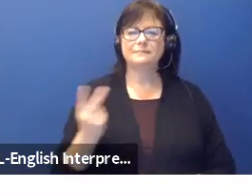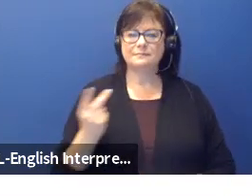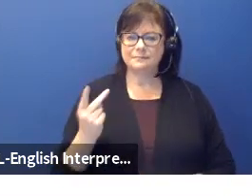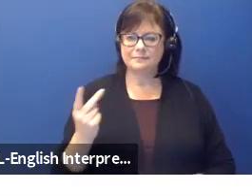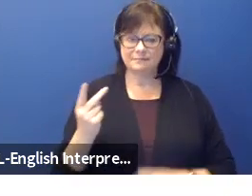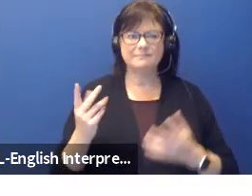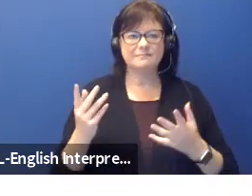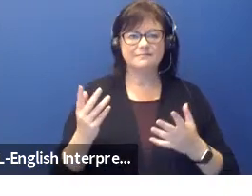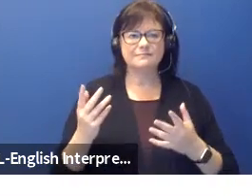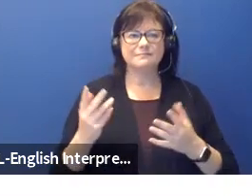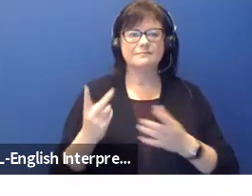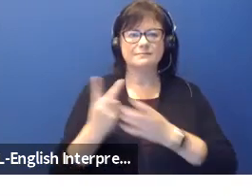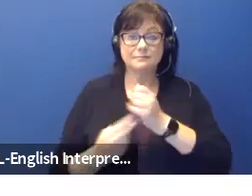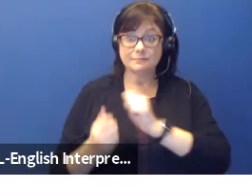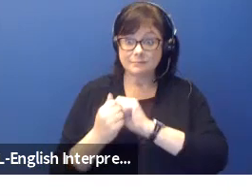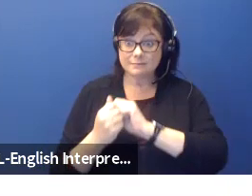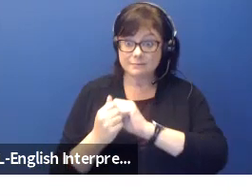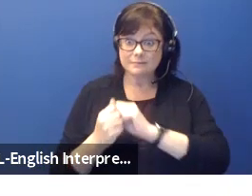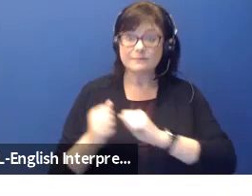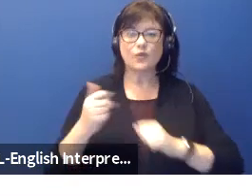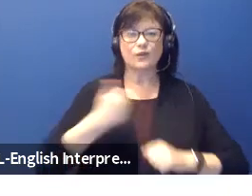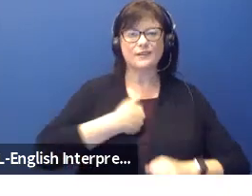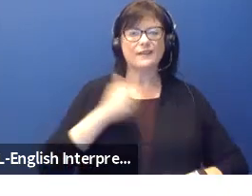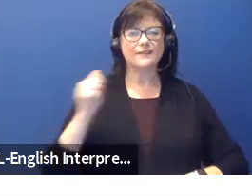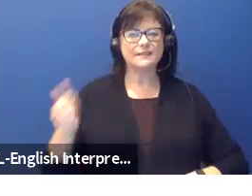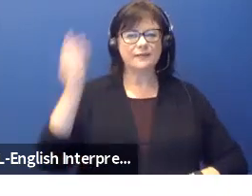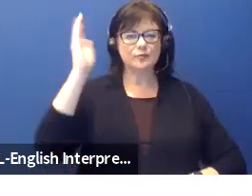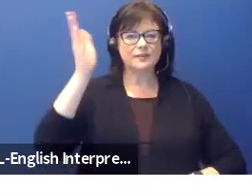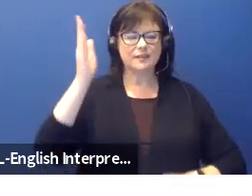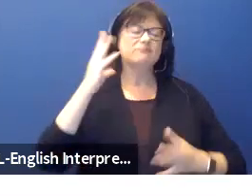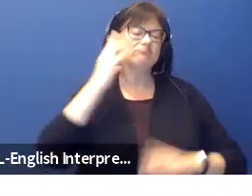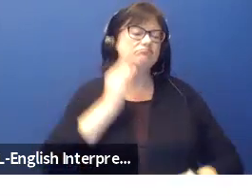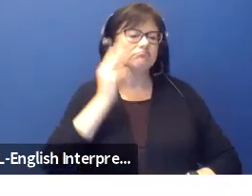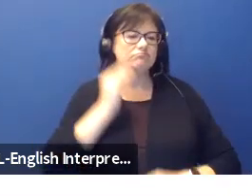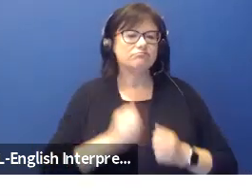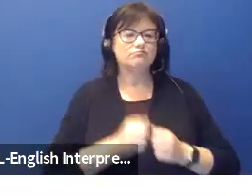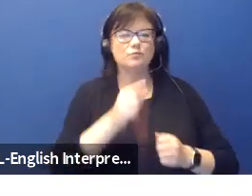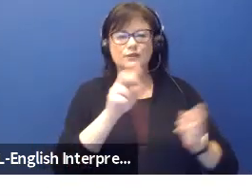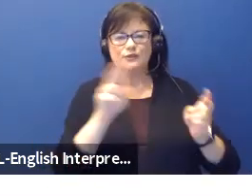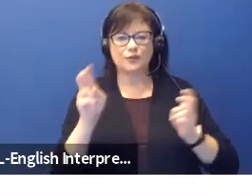together or separately on today's topic. So very pleased to be here.